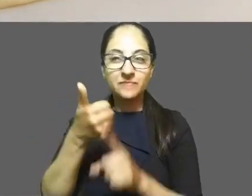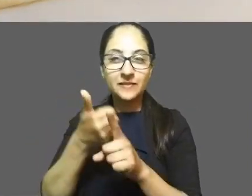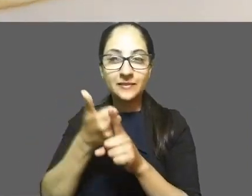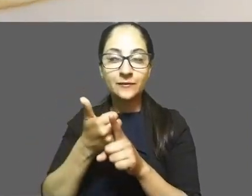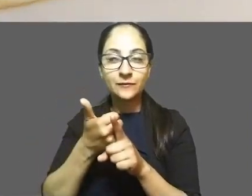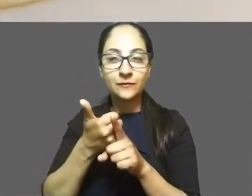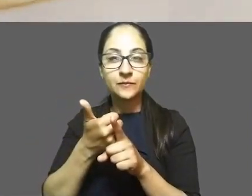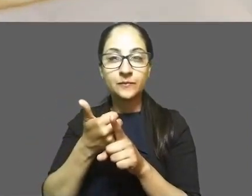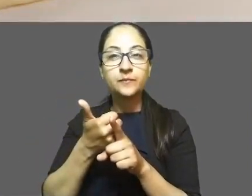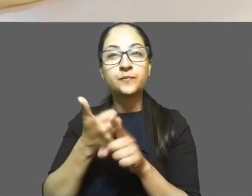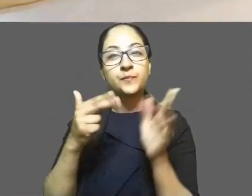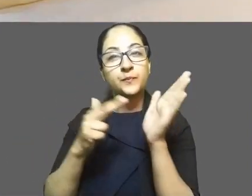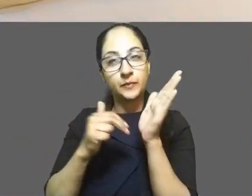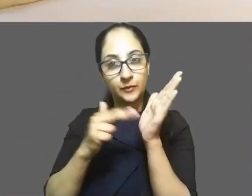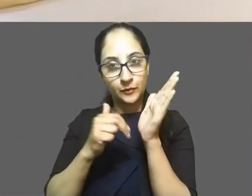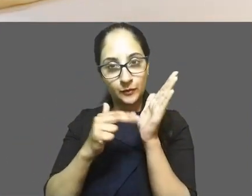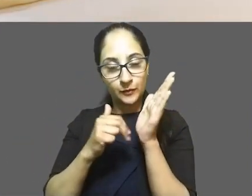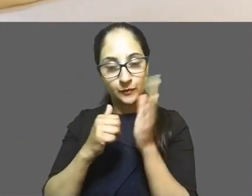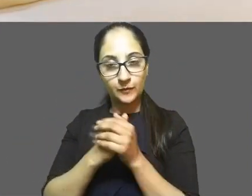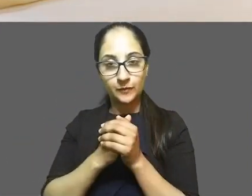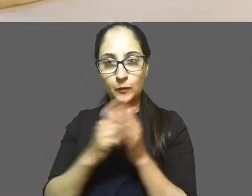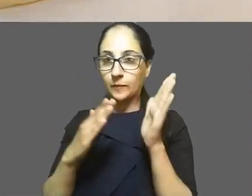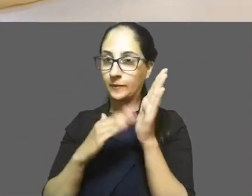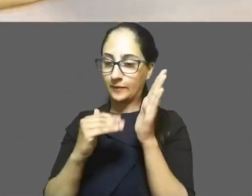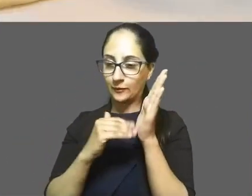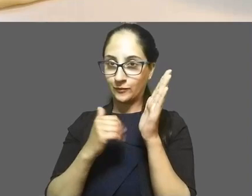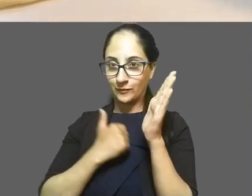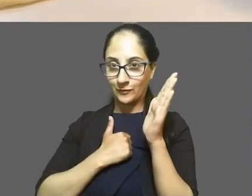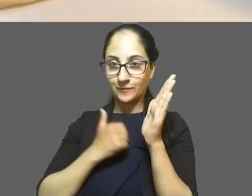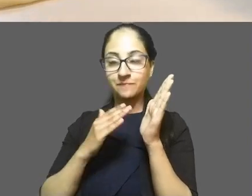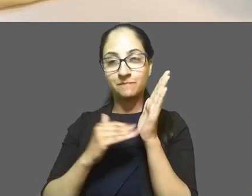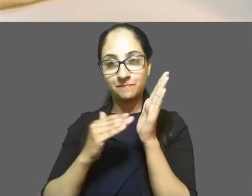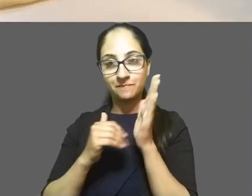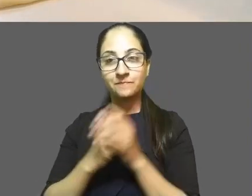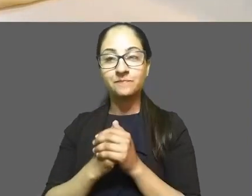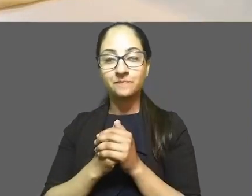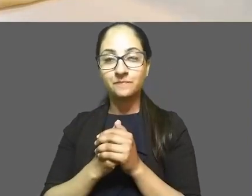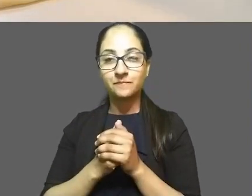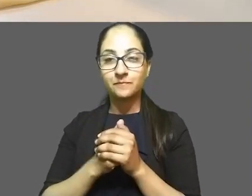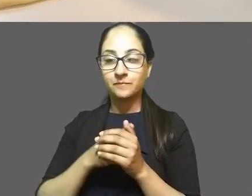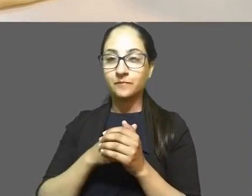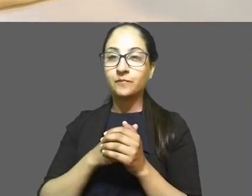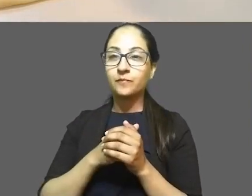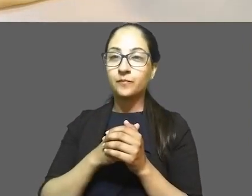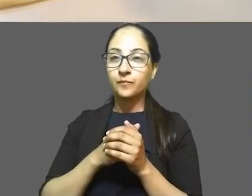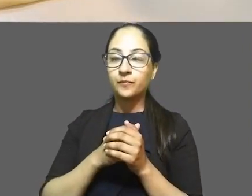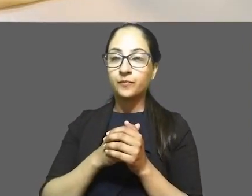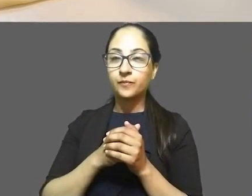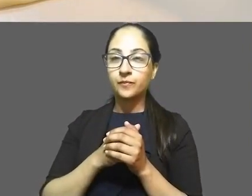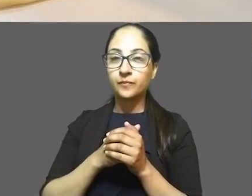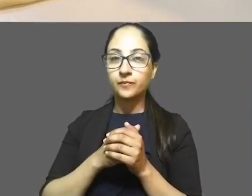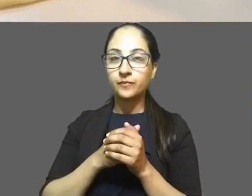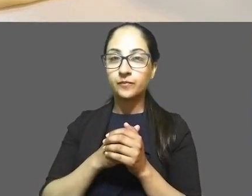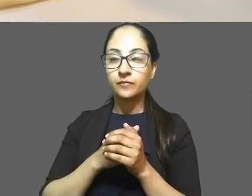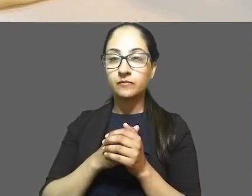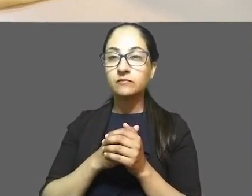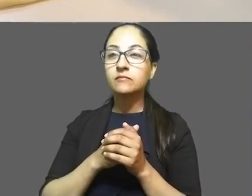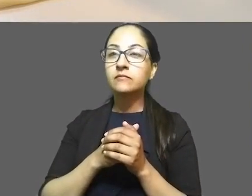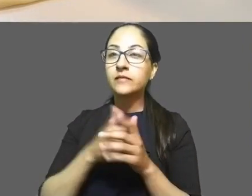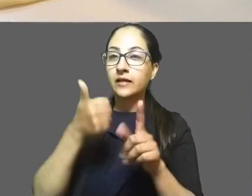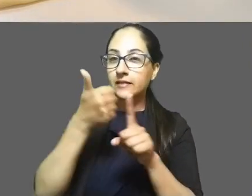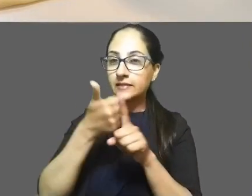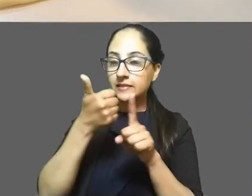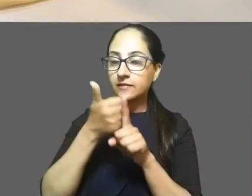of ghee, which is just clarified butter. It's really just butter that all of the scum and